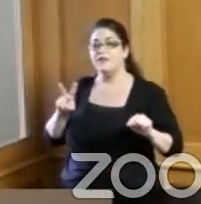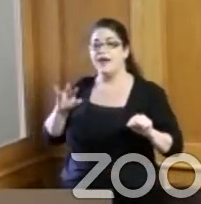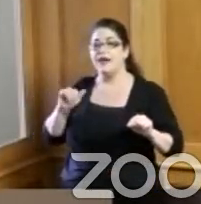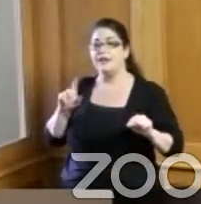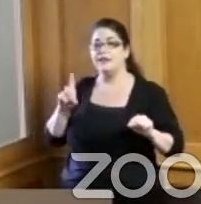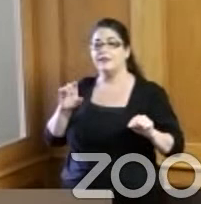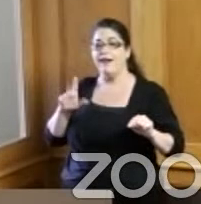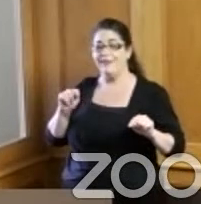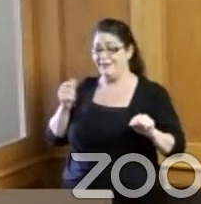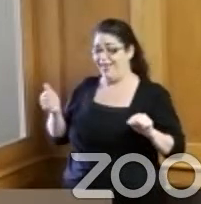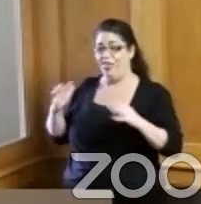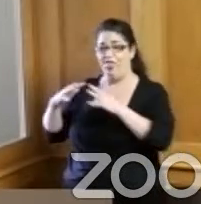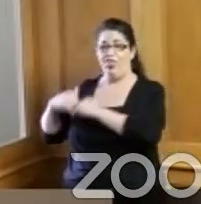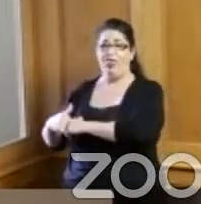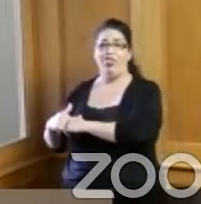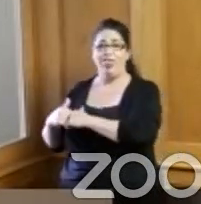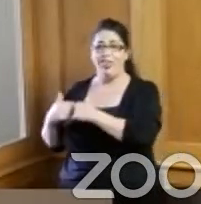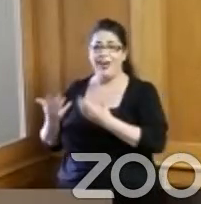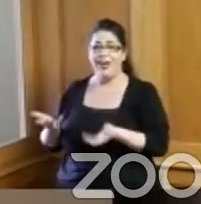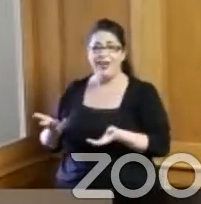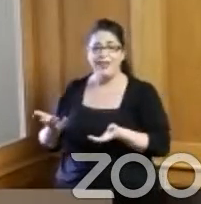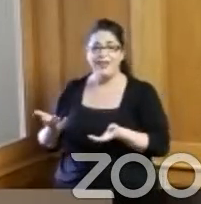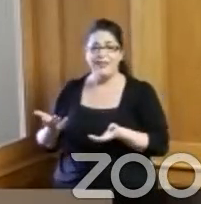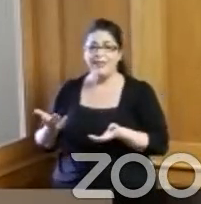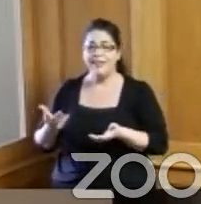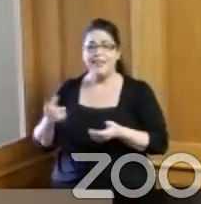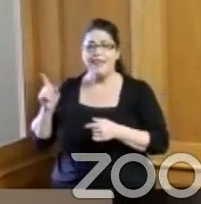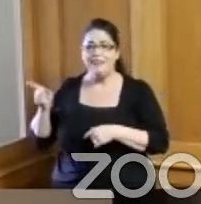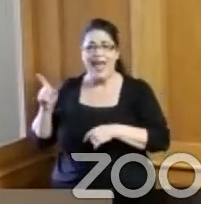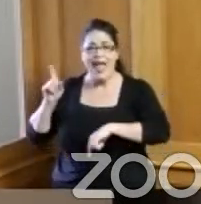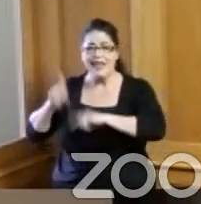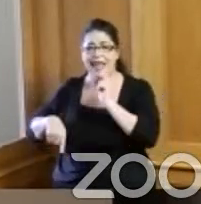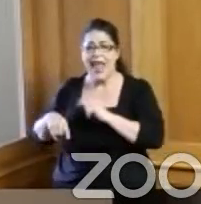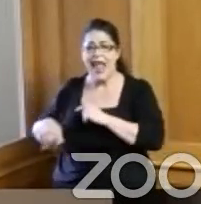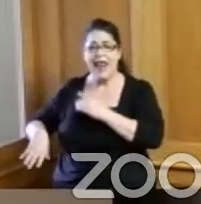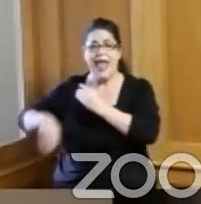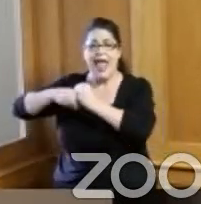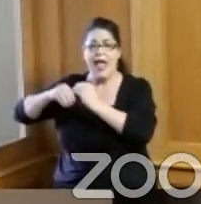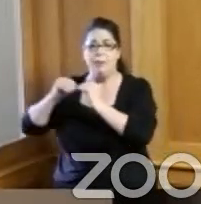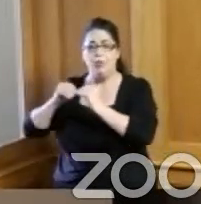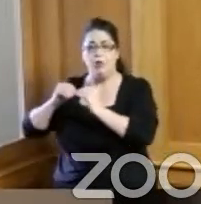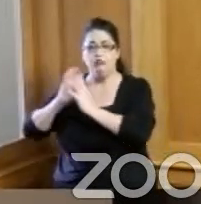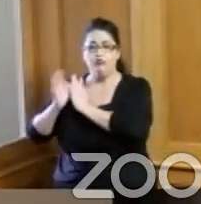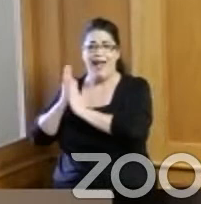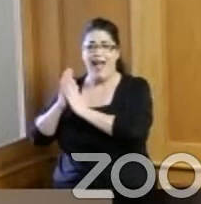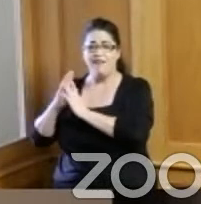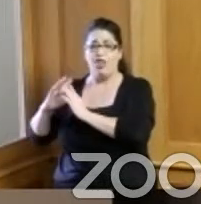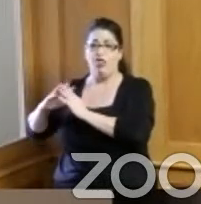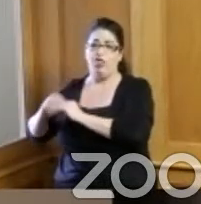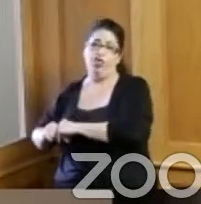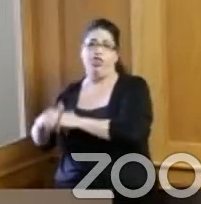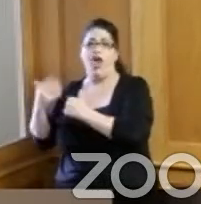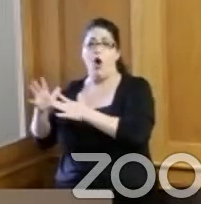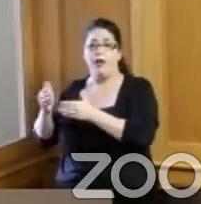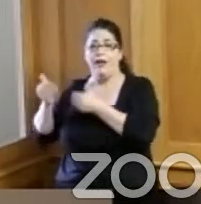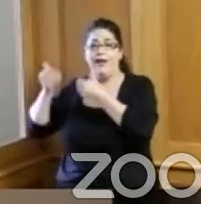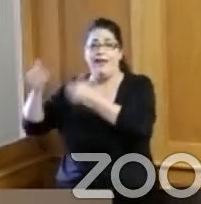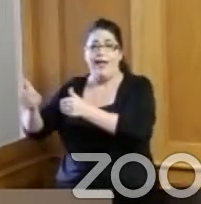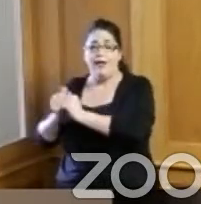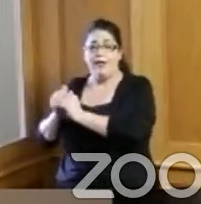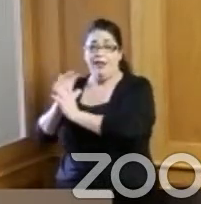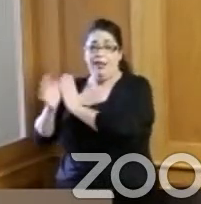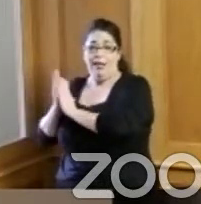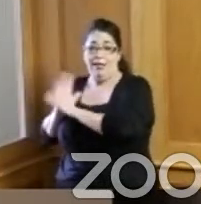apart. And that can't even support any more traffic. And to allow this project to move forward at this